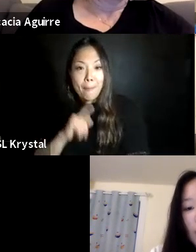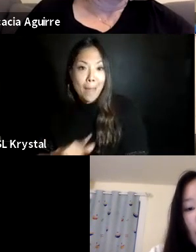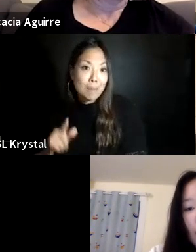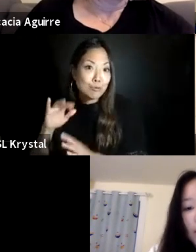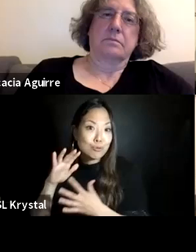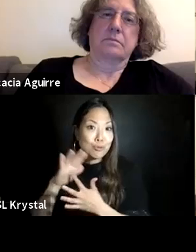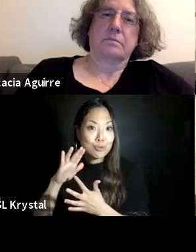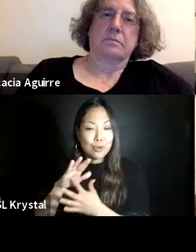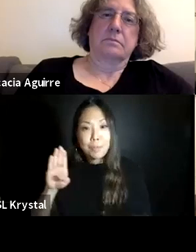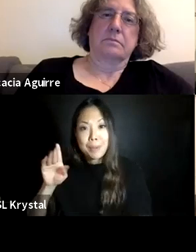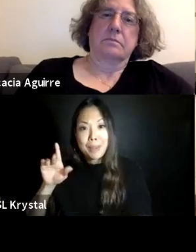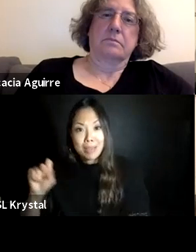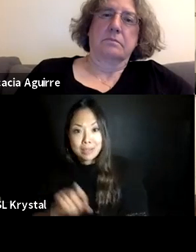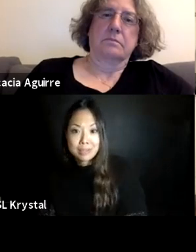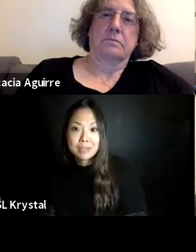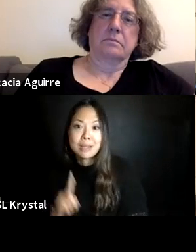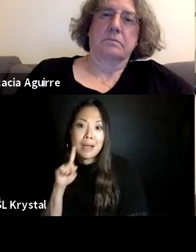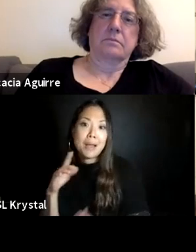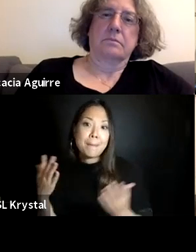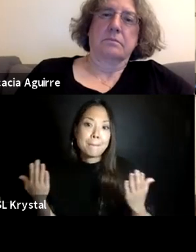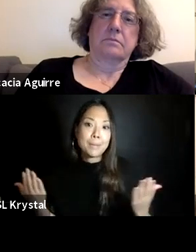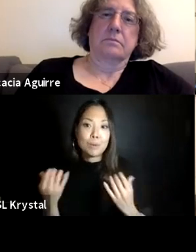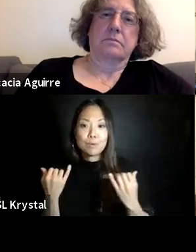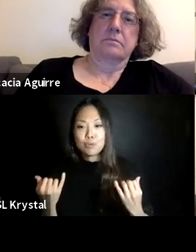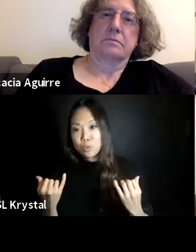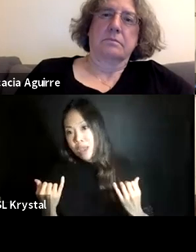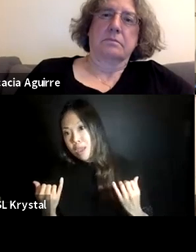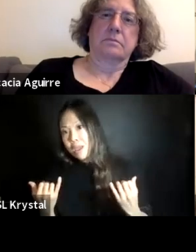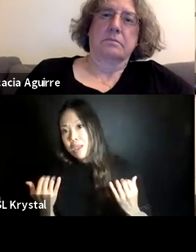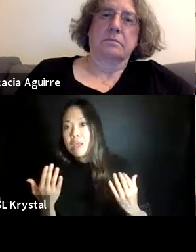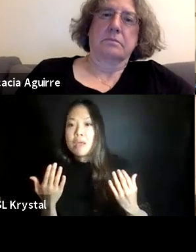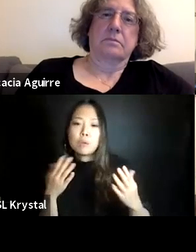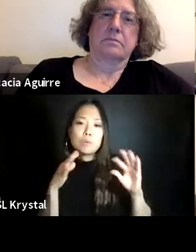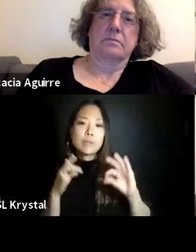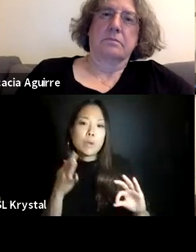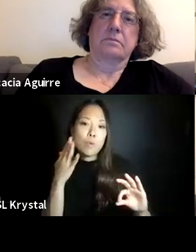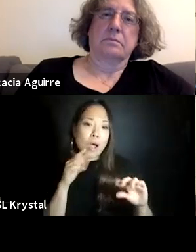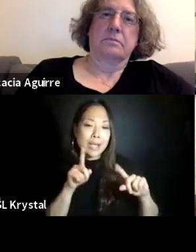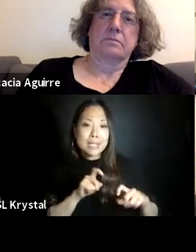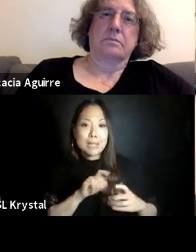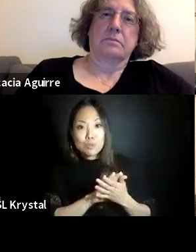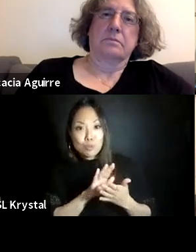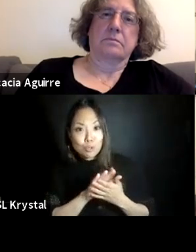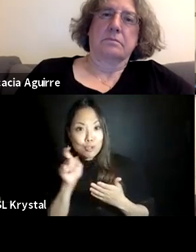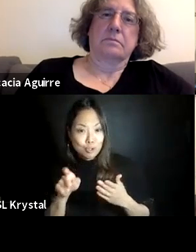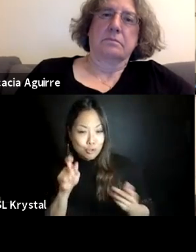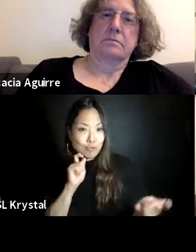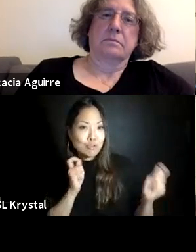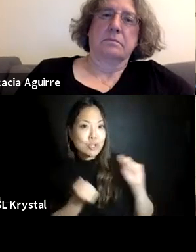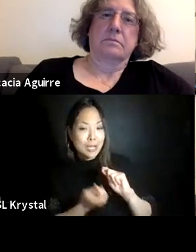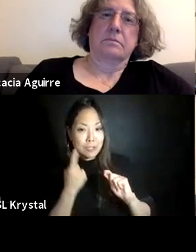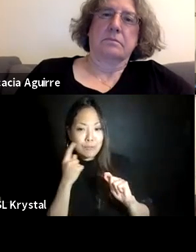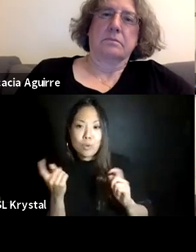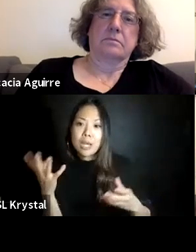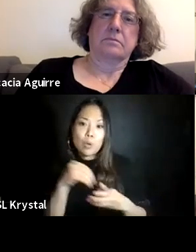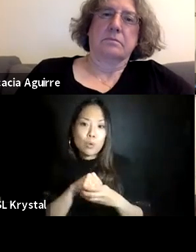School. I'm here today to express my opinion on why the SAM school admissions should change for more equity and inclusion. The student population of BLS